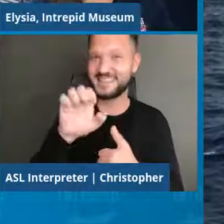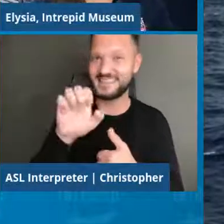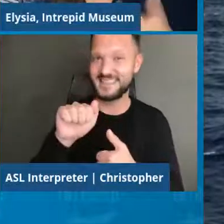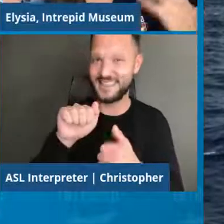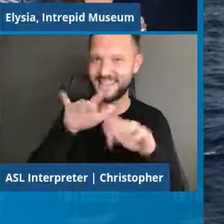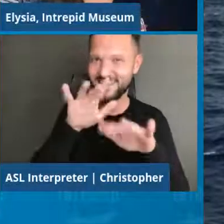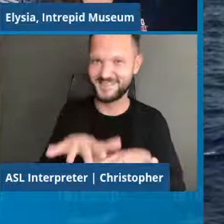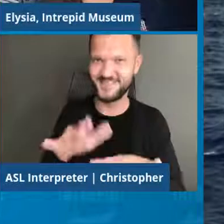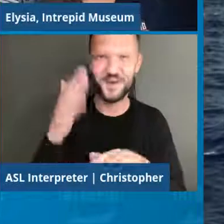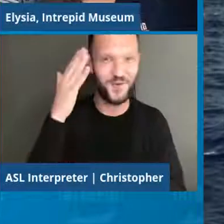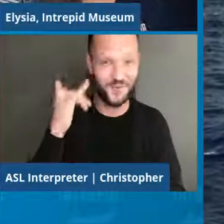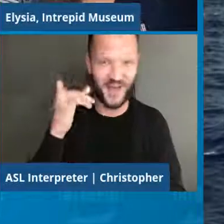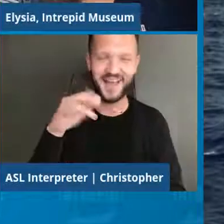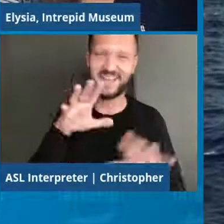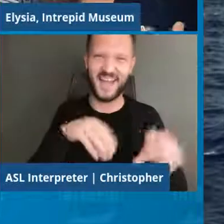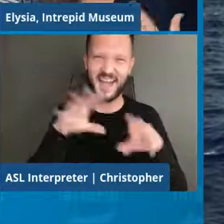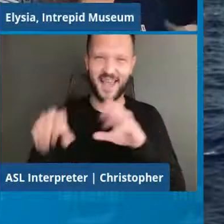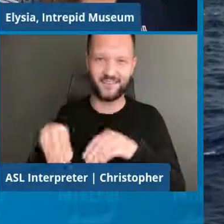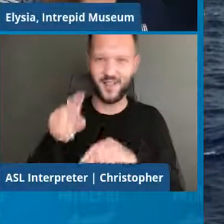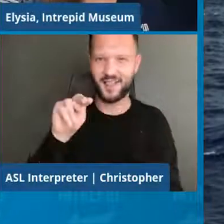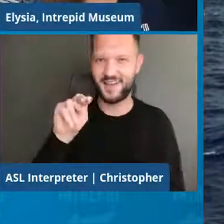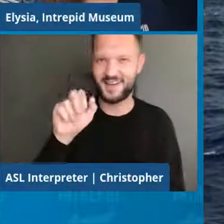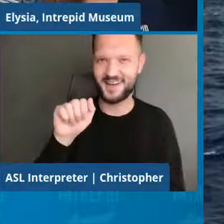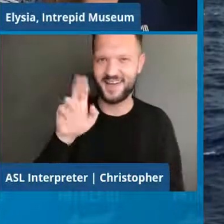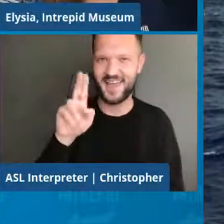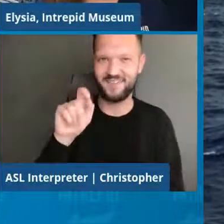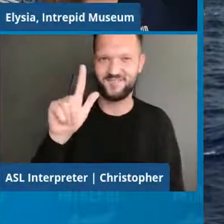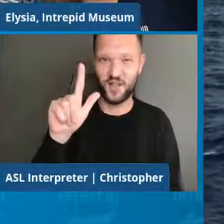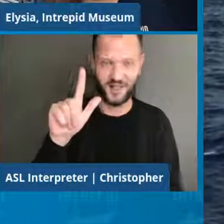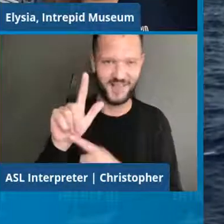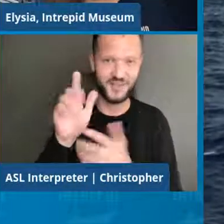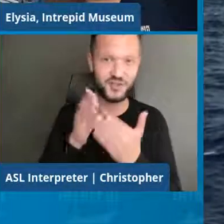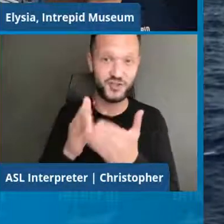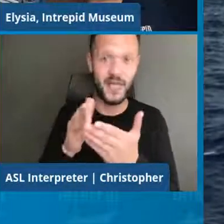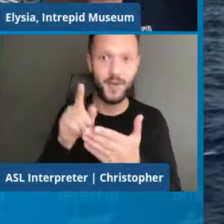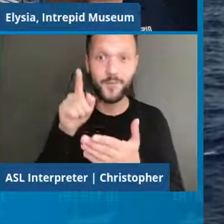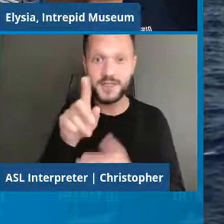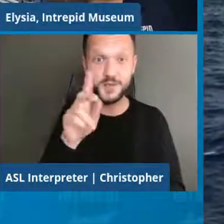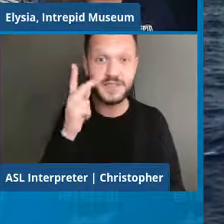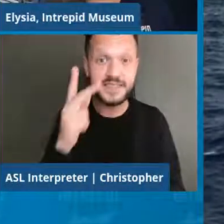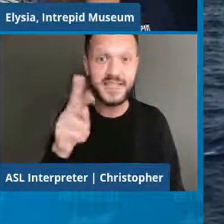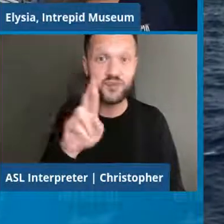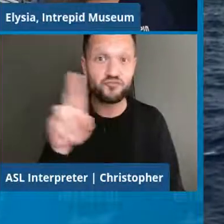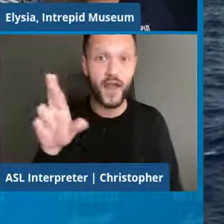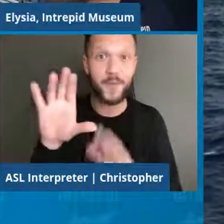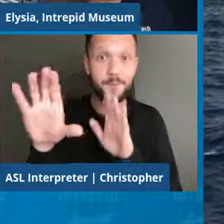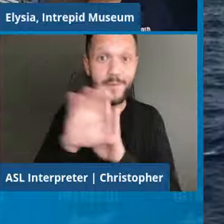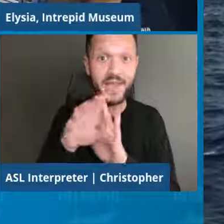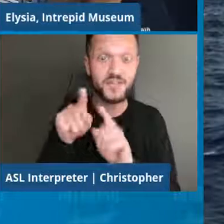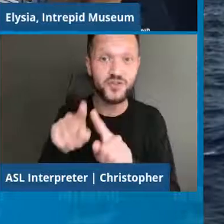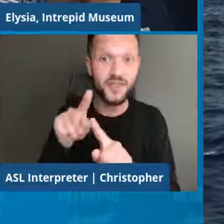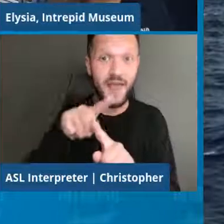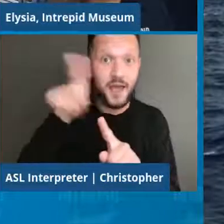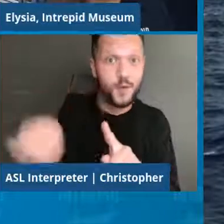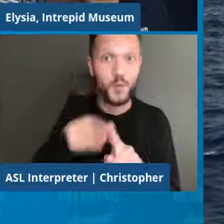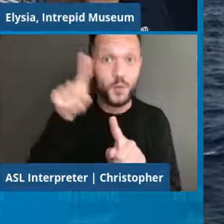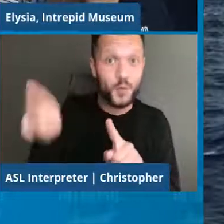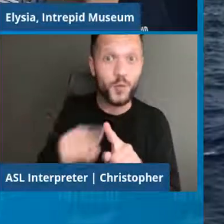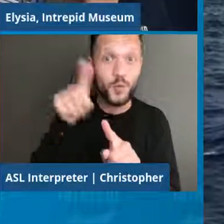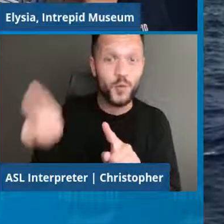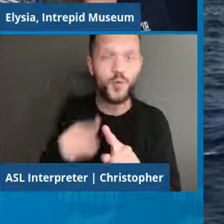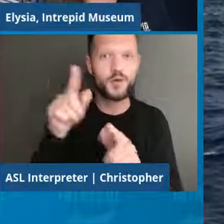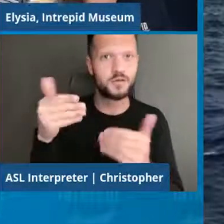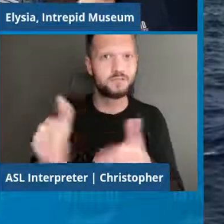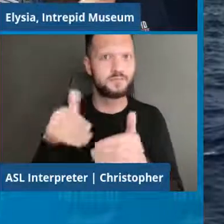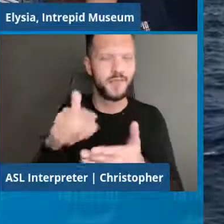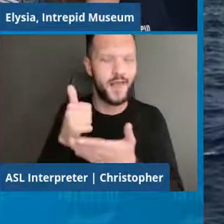because we are a naval ship, right? In fact, this giant artifact on display on the right here might bring that to life a little bit more for